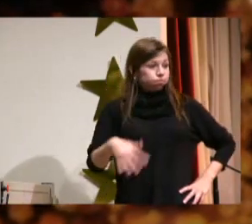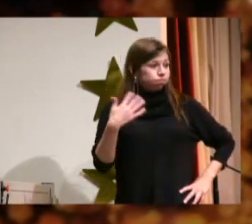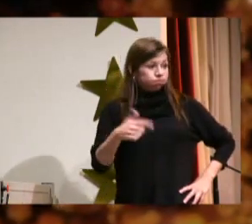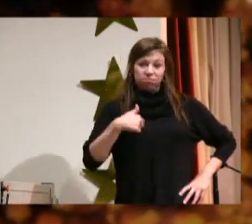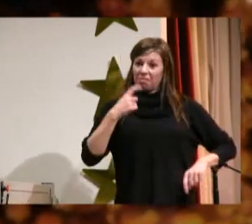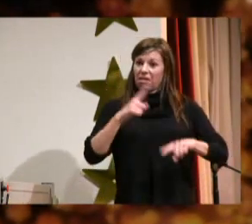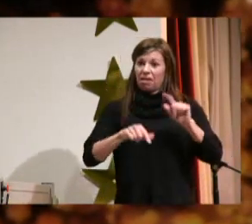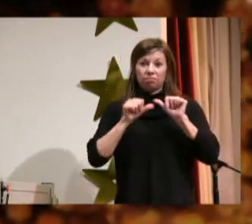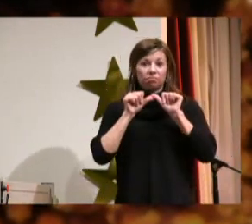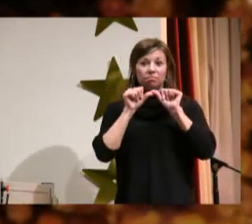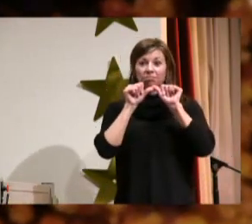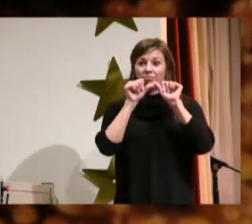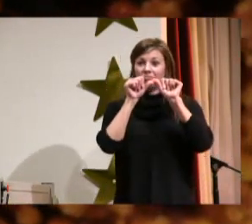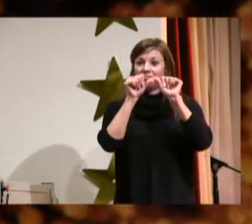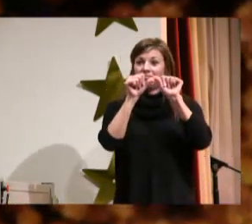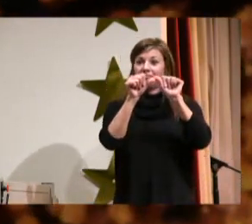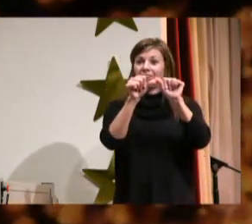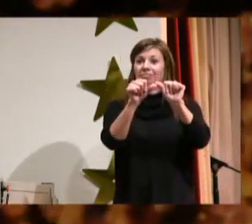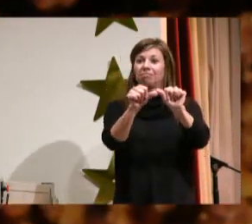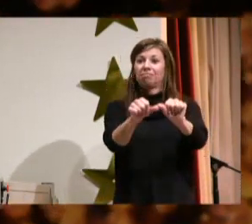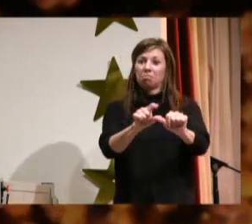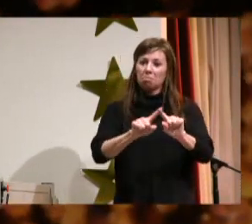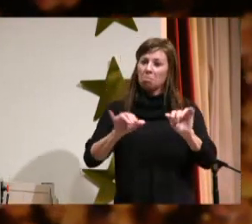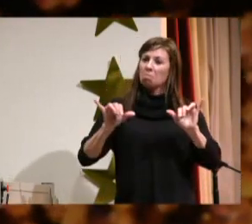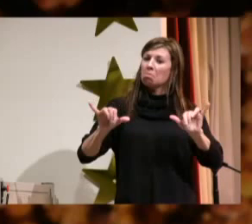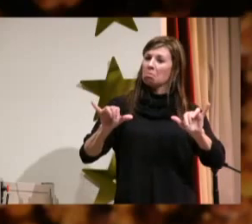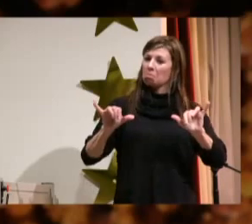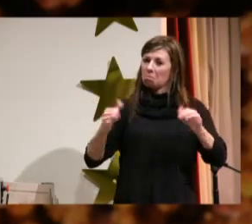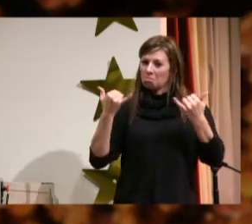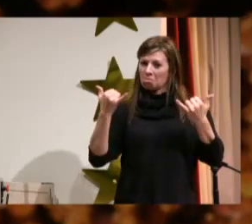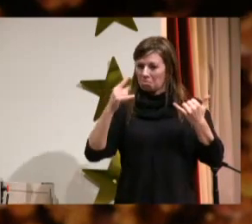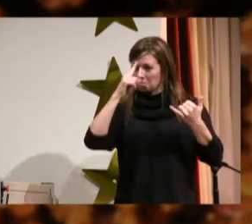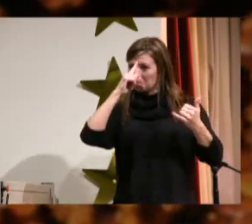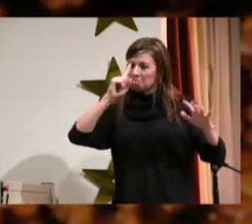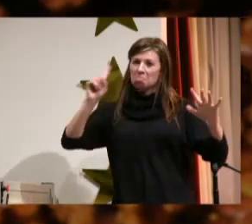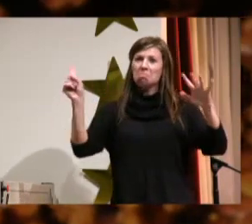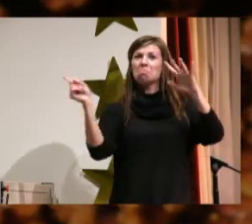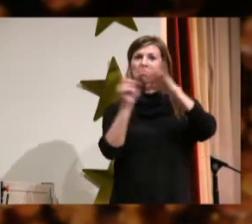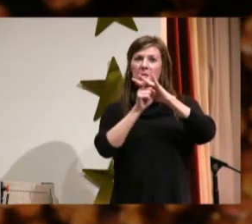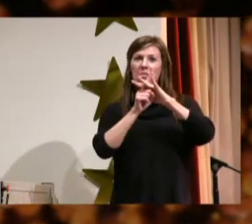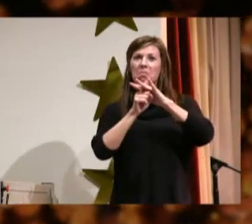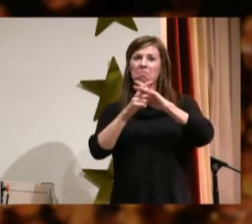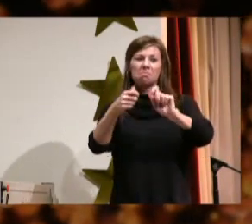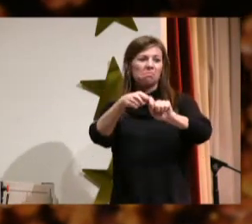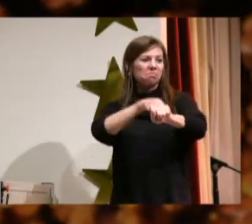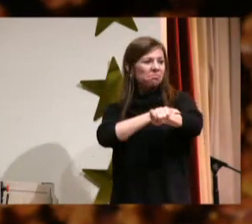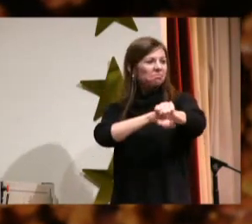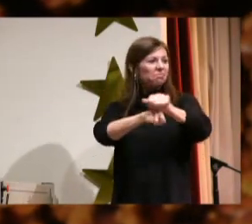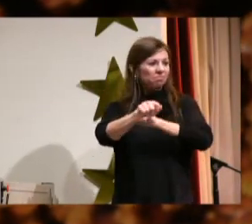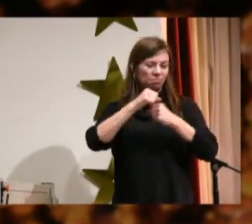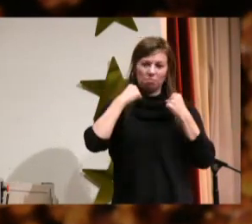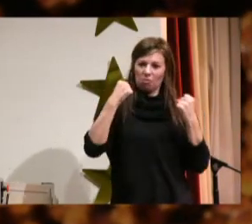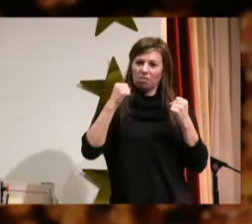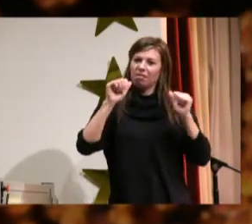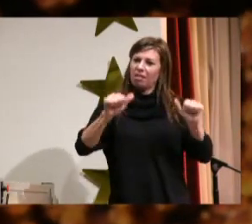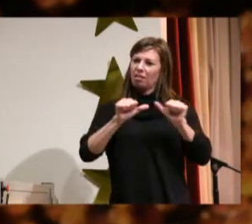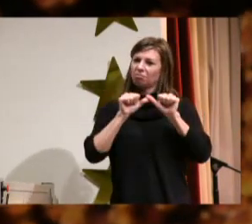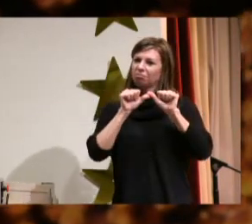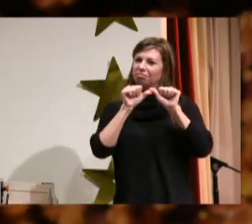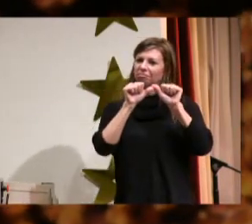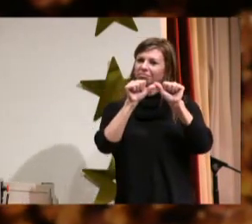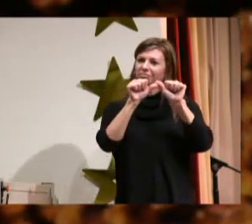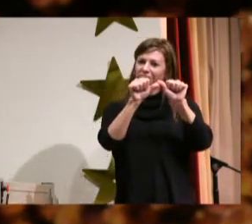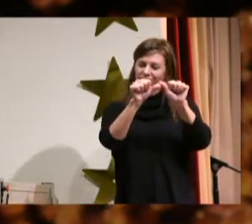long, but now I think I'm able to carry on. And it's